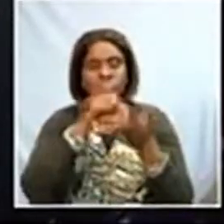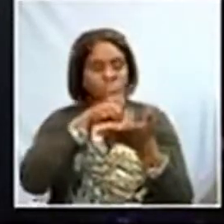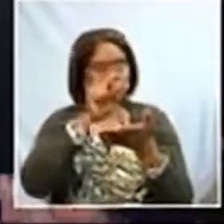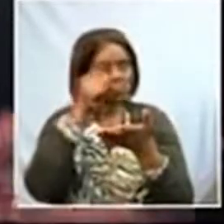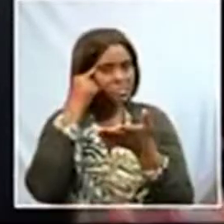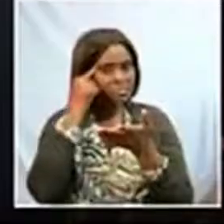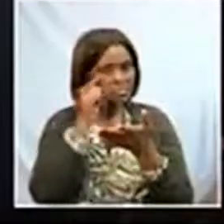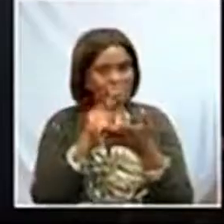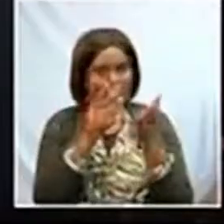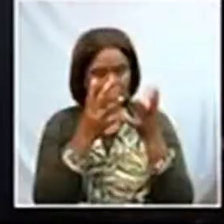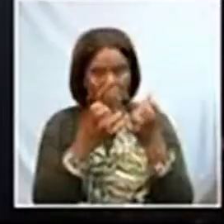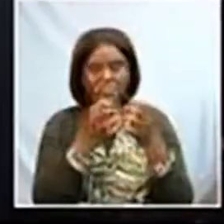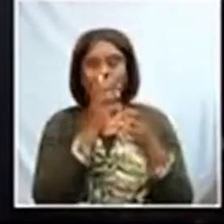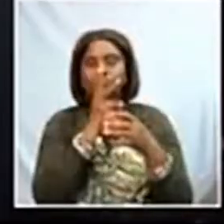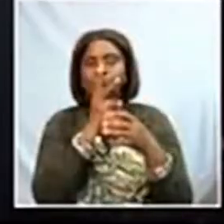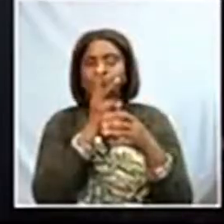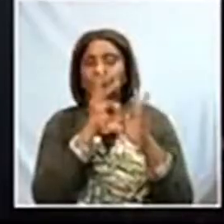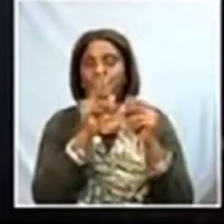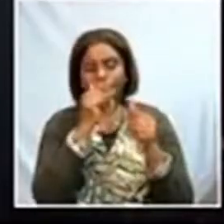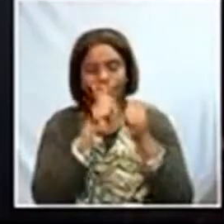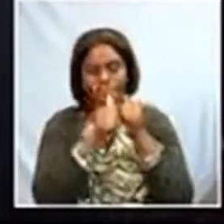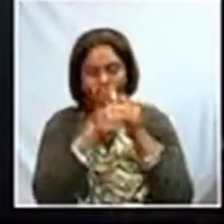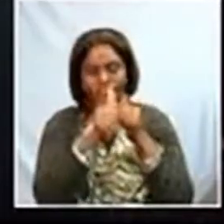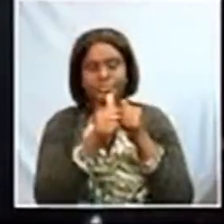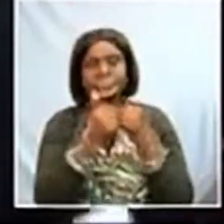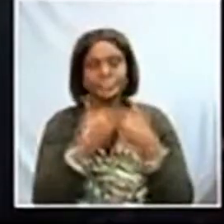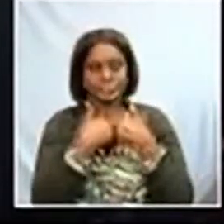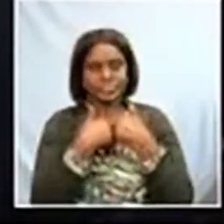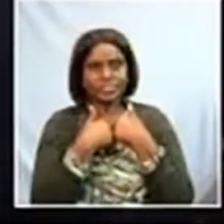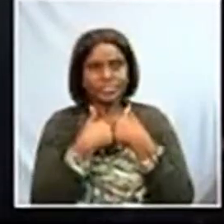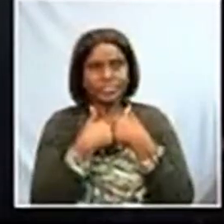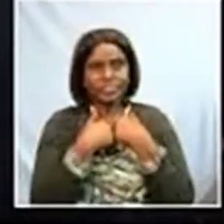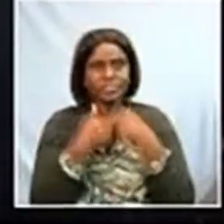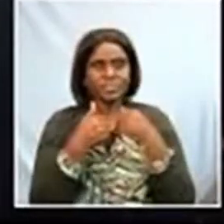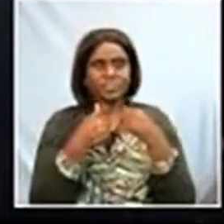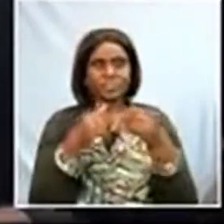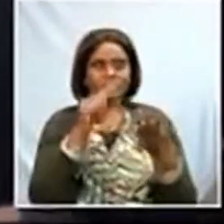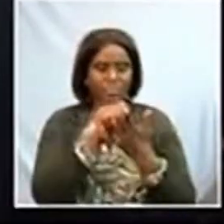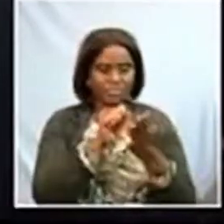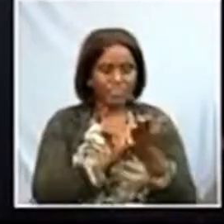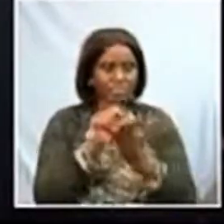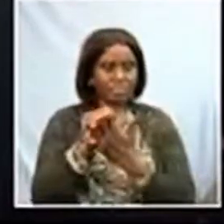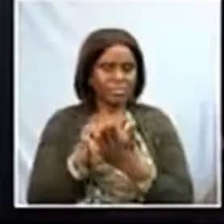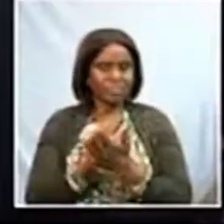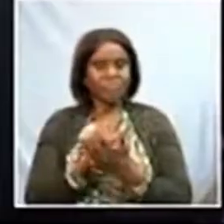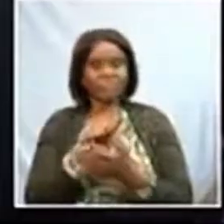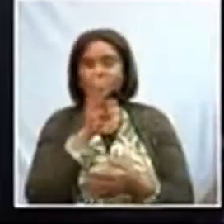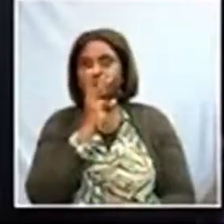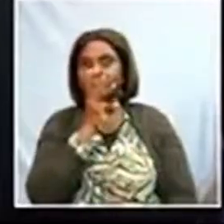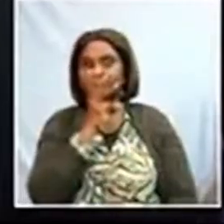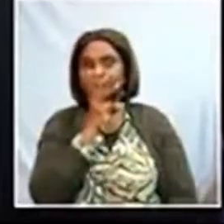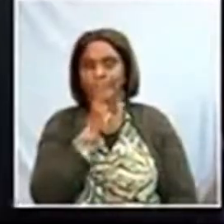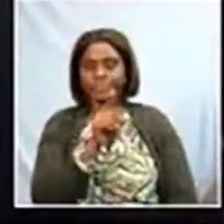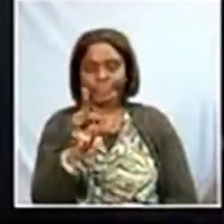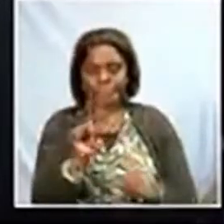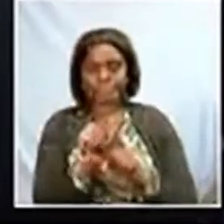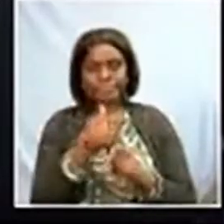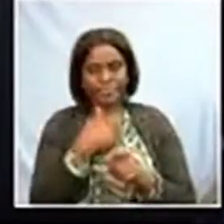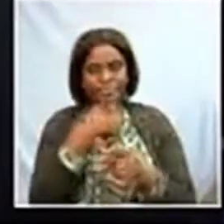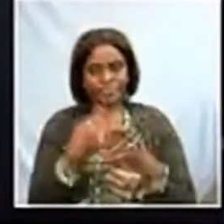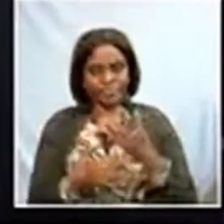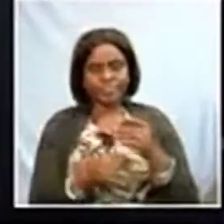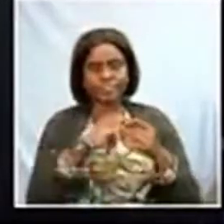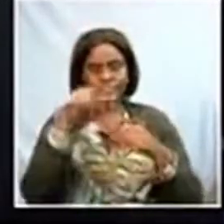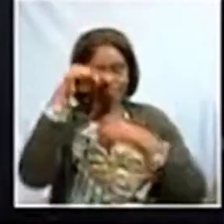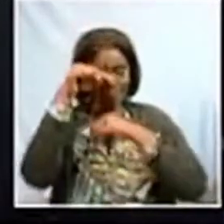for a dry borehole, because you did conduct a pumping test, and the yield was